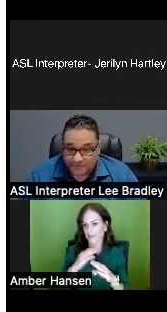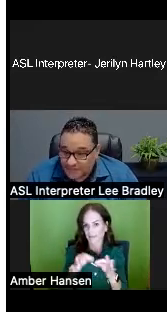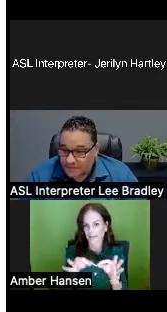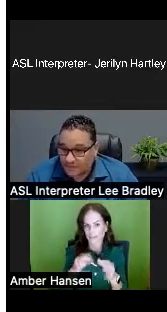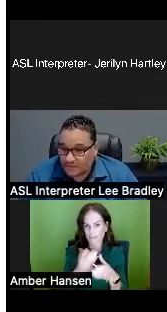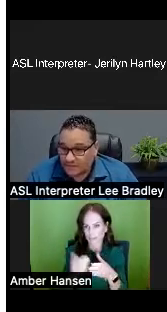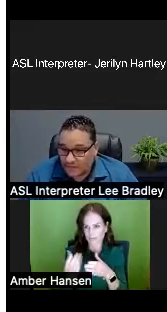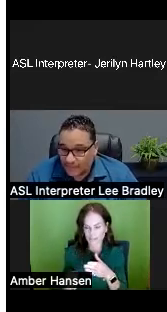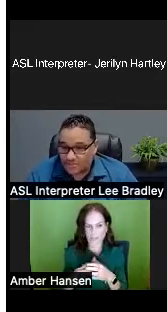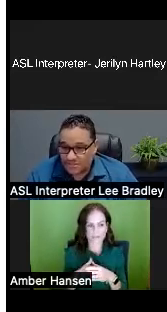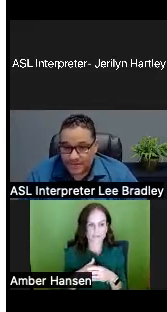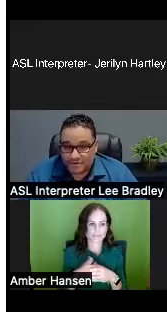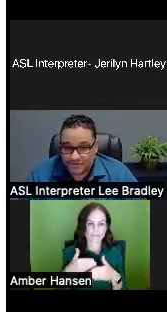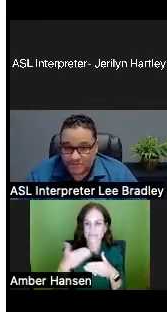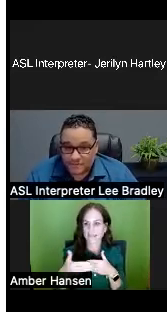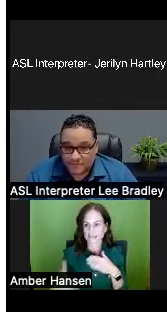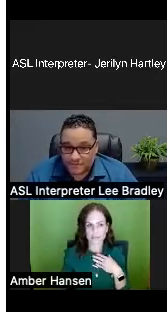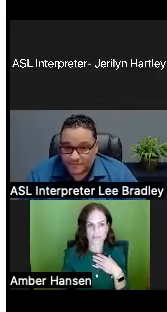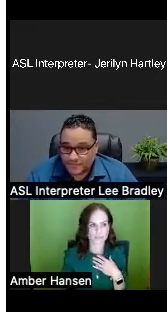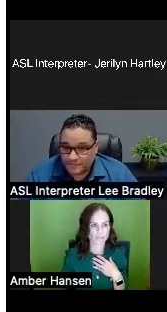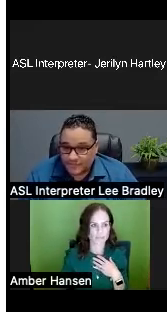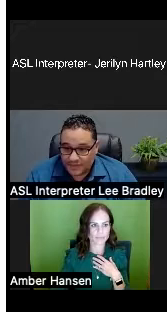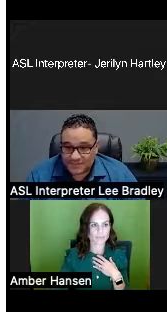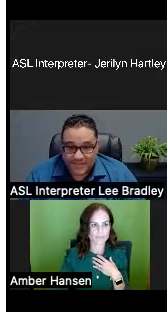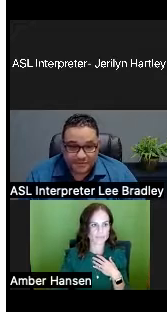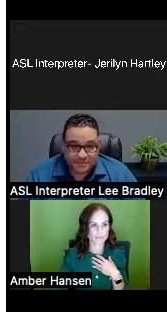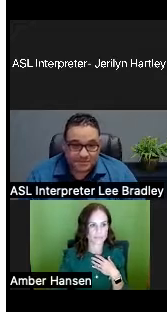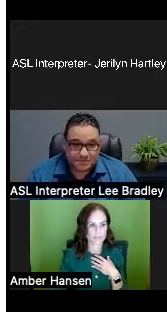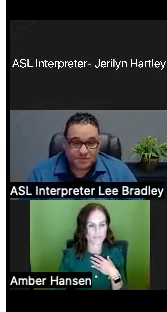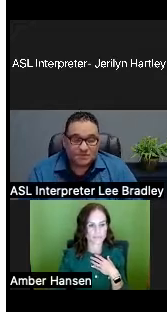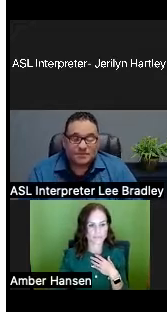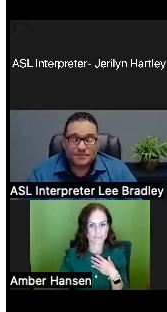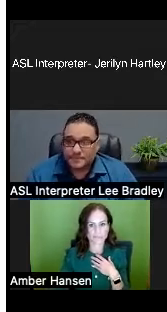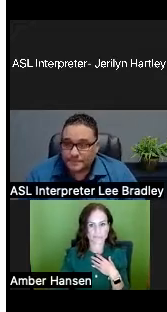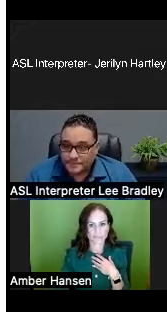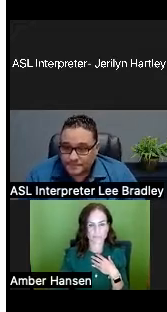to prevent language deprivation. Next slide, please.